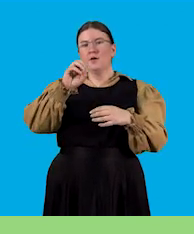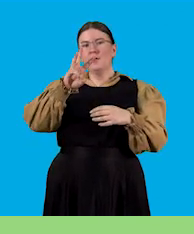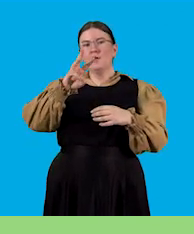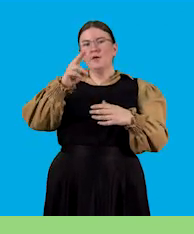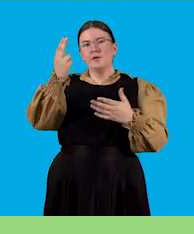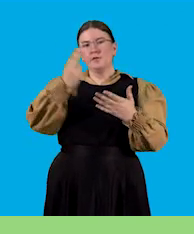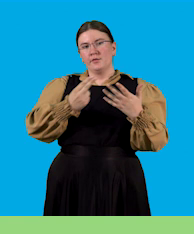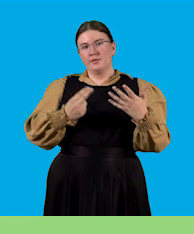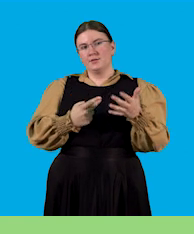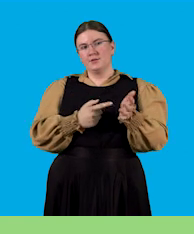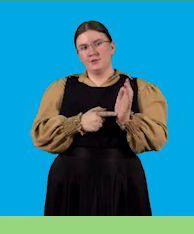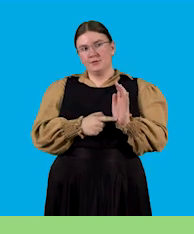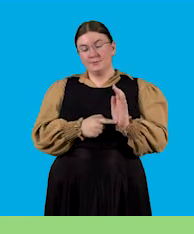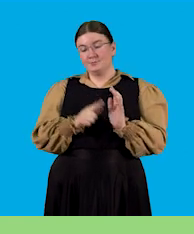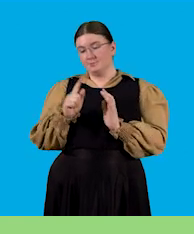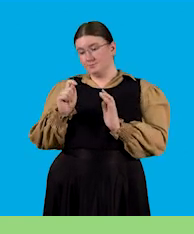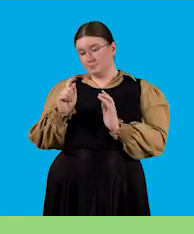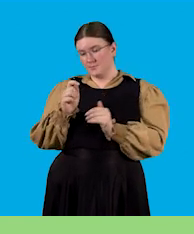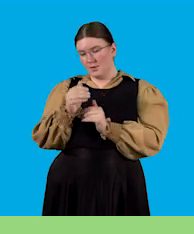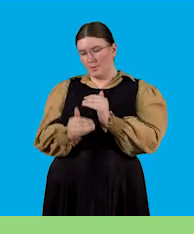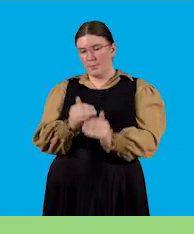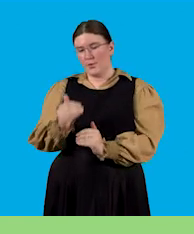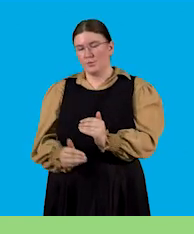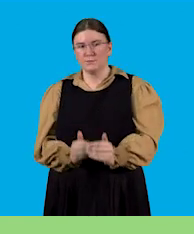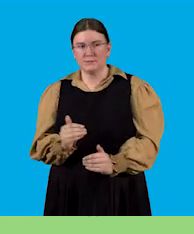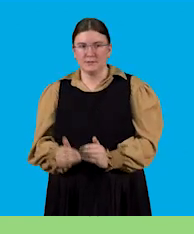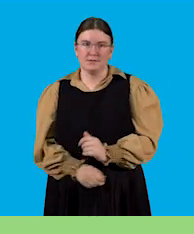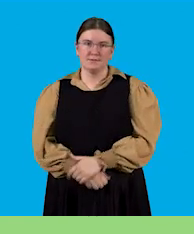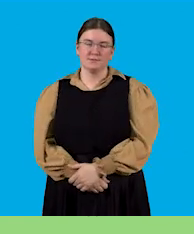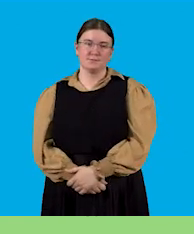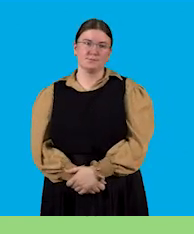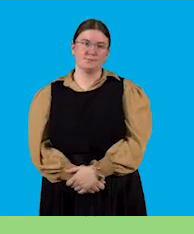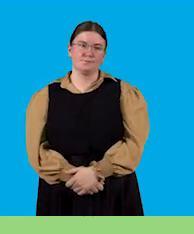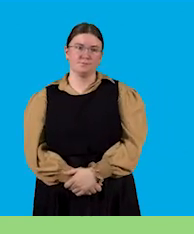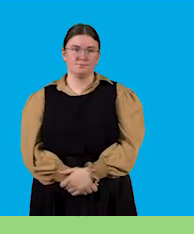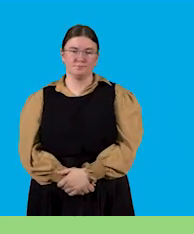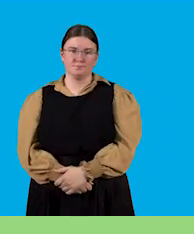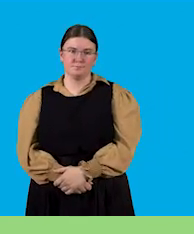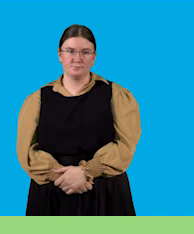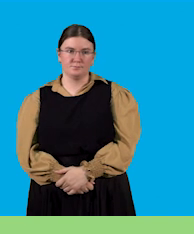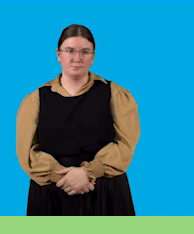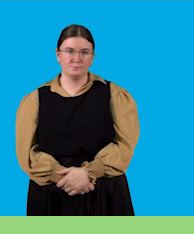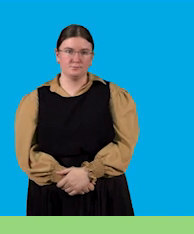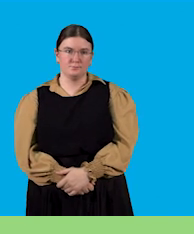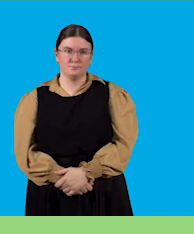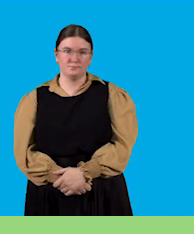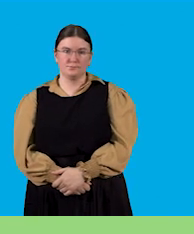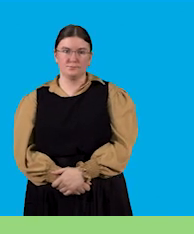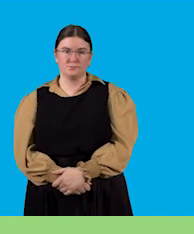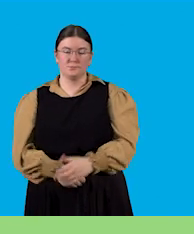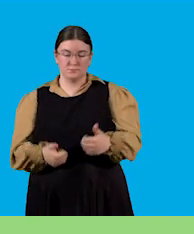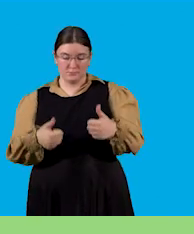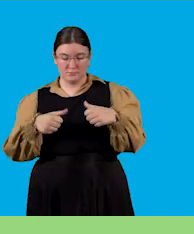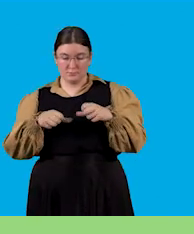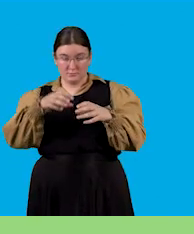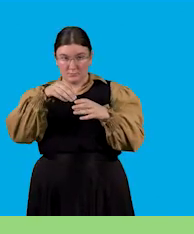process of the excretory system. And then in the flow diagram,